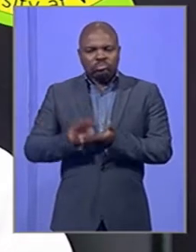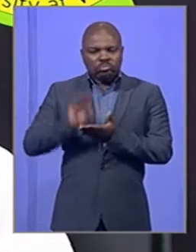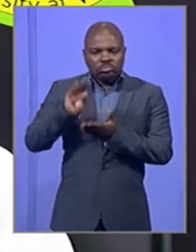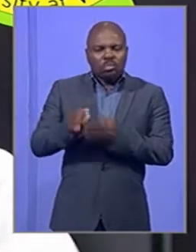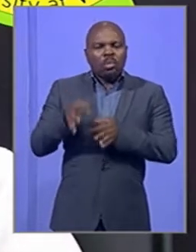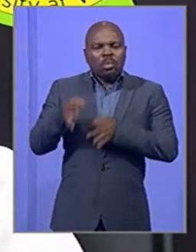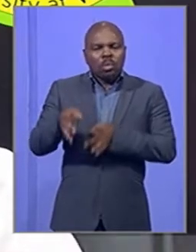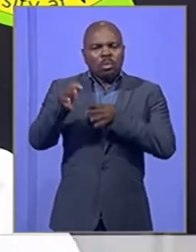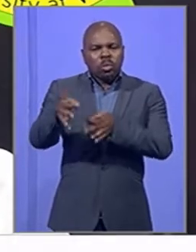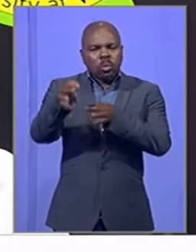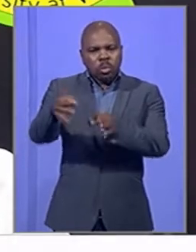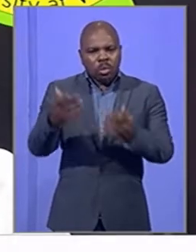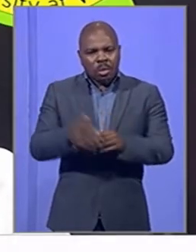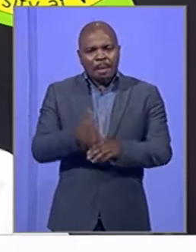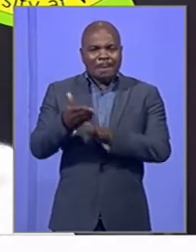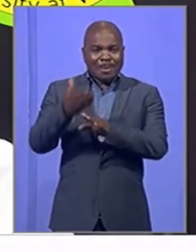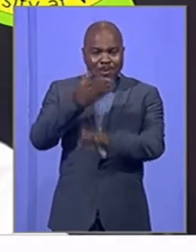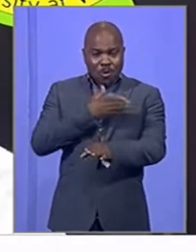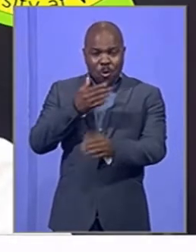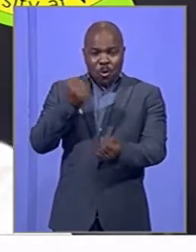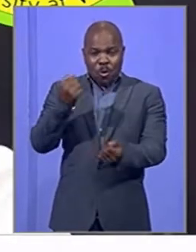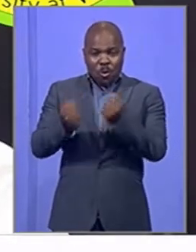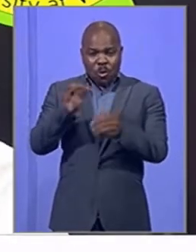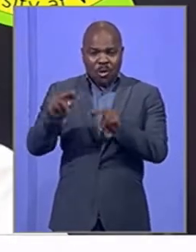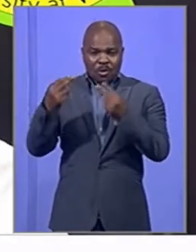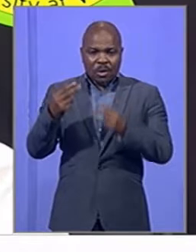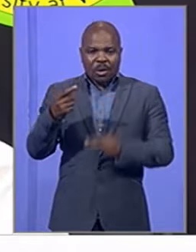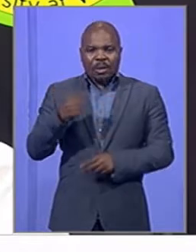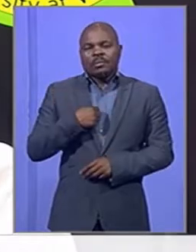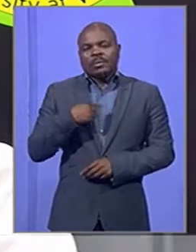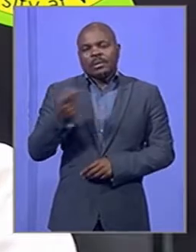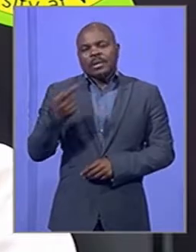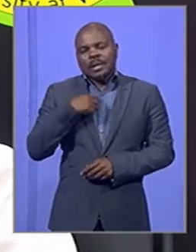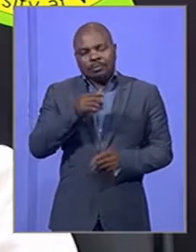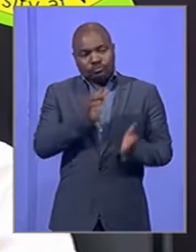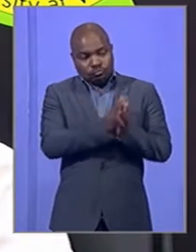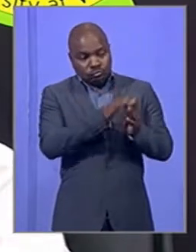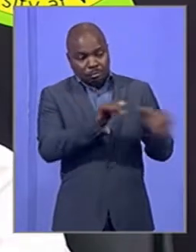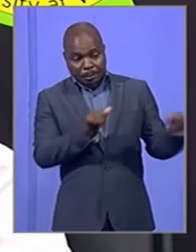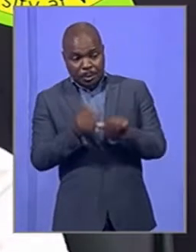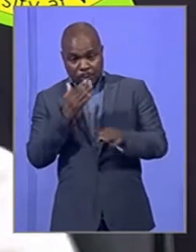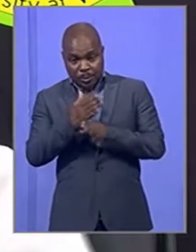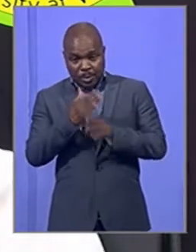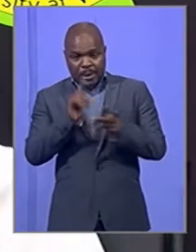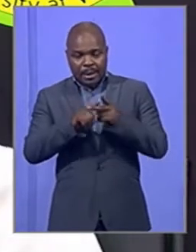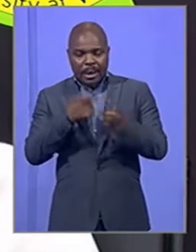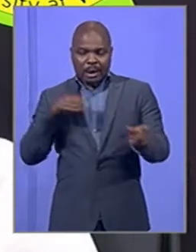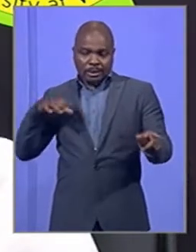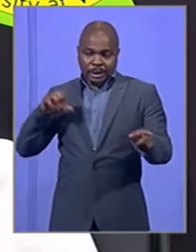even reviewed, we were given reinstatement with back pay.